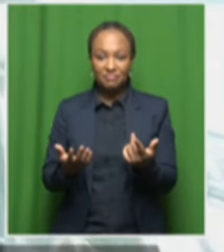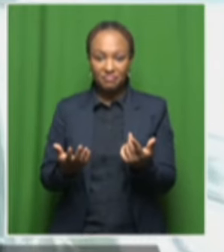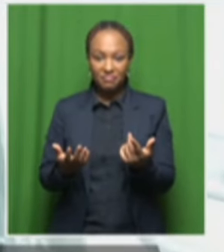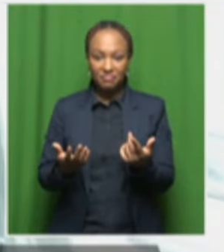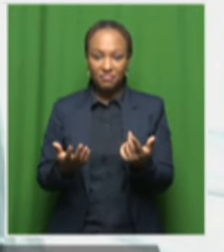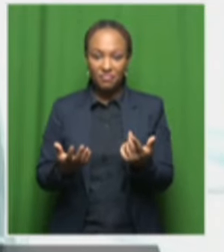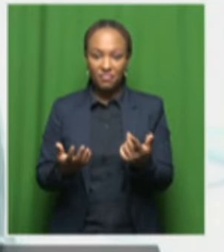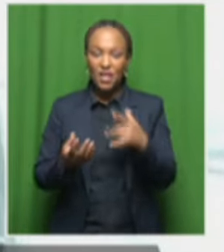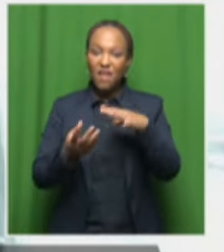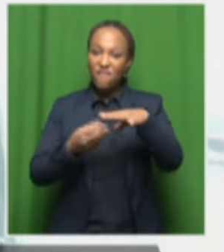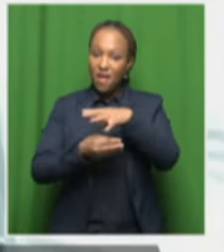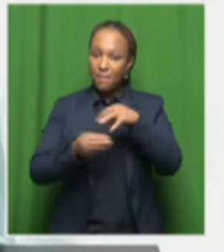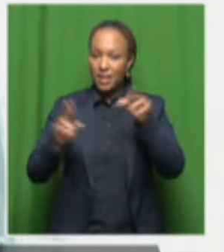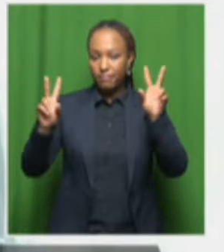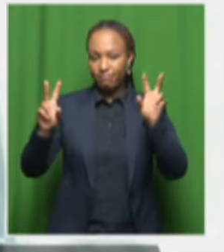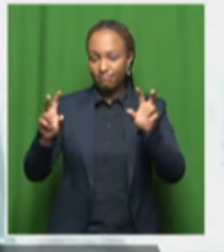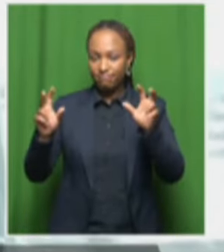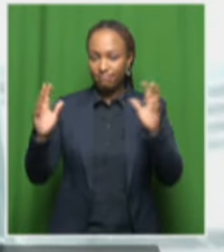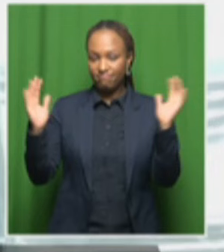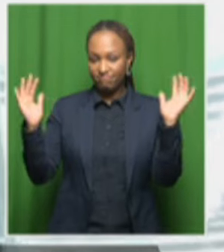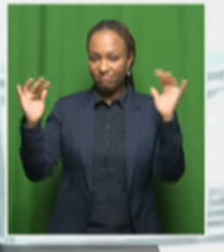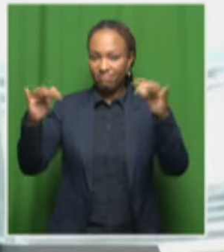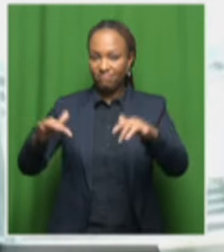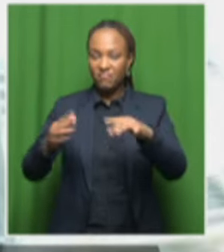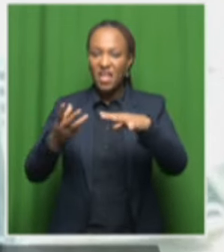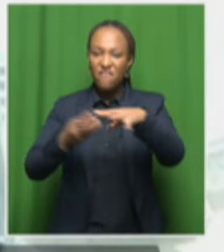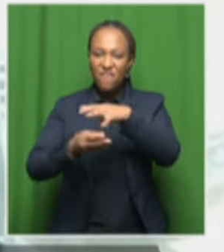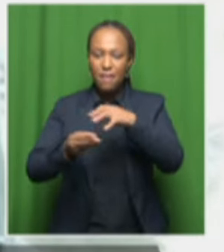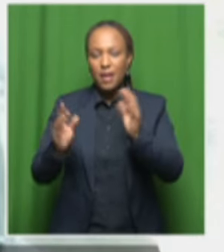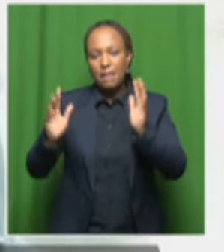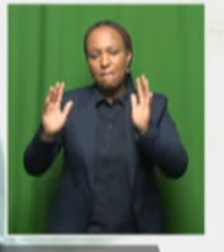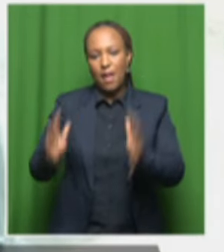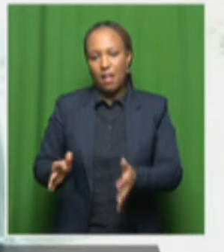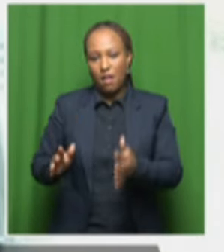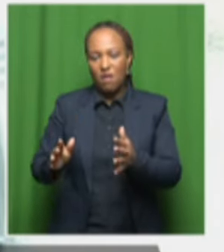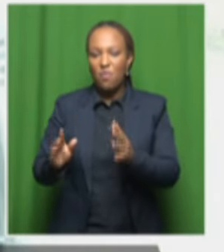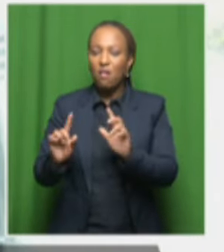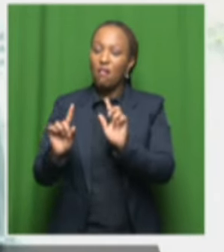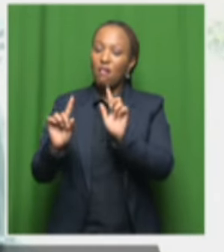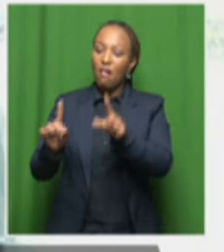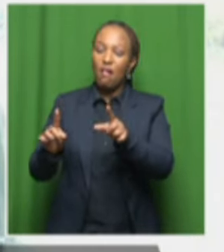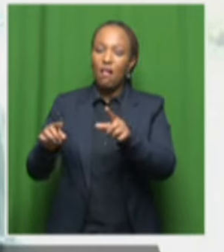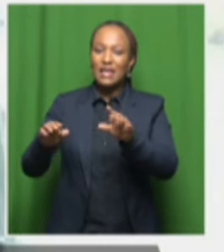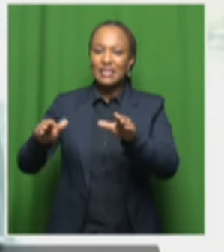a family affair. Only family is going to be allowed there.